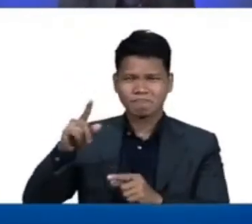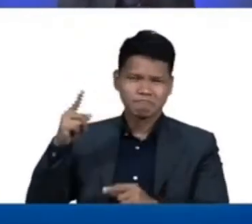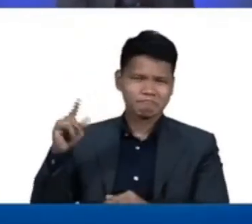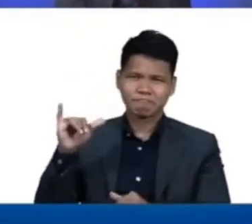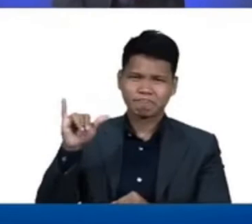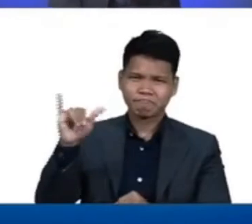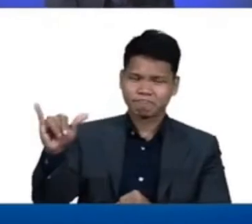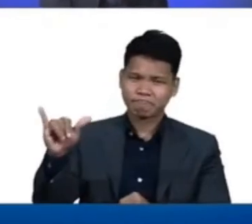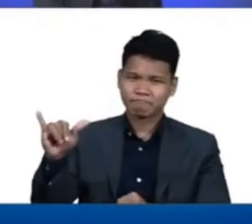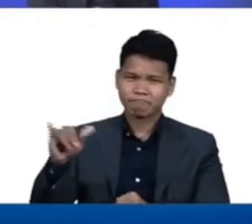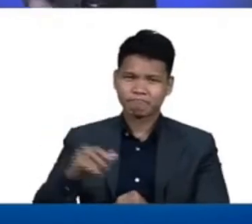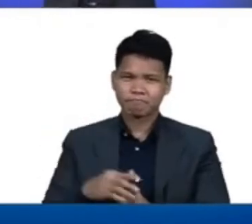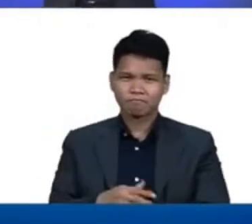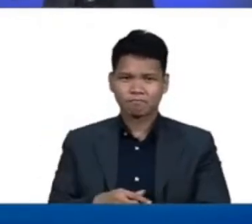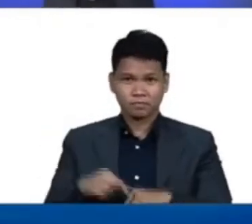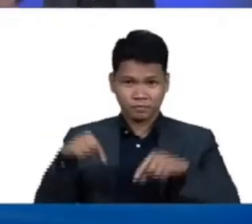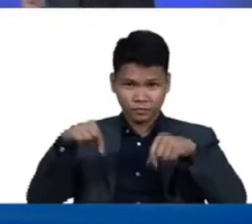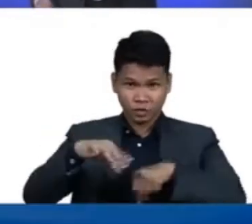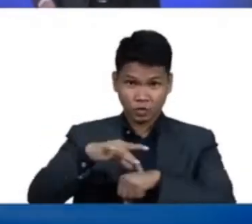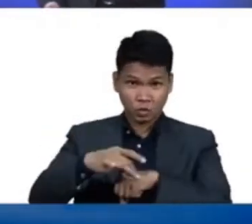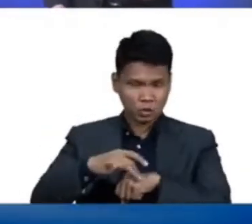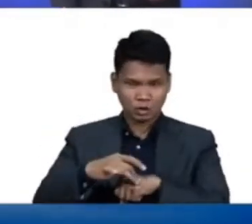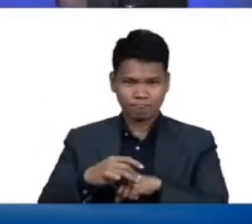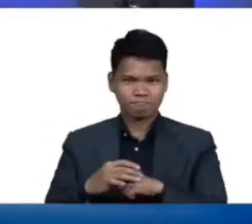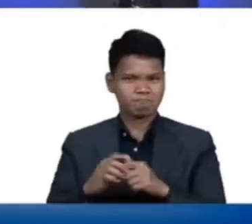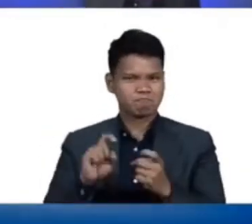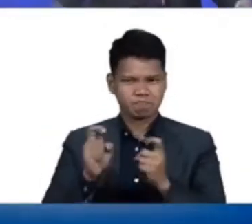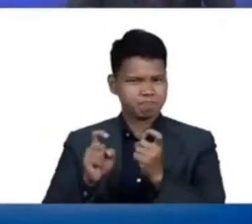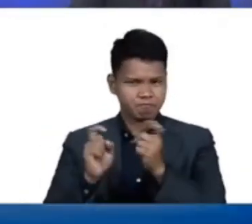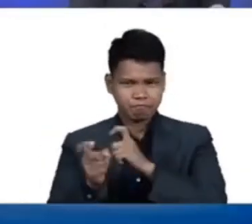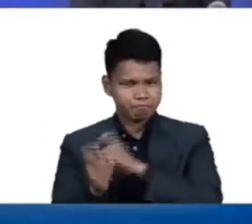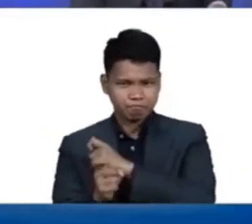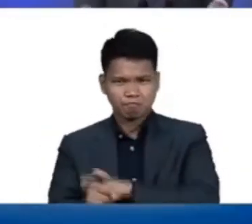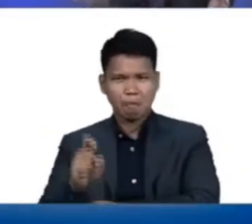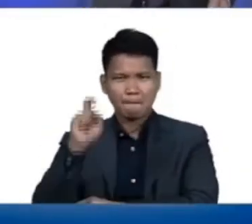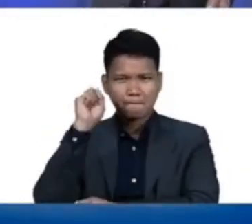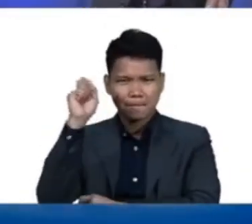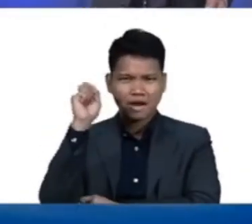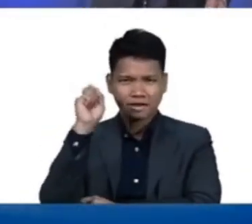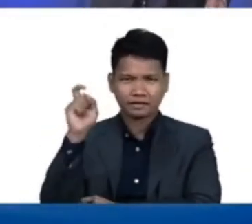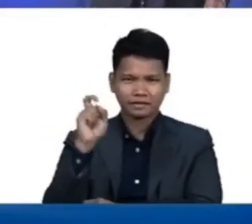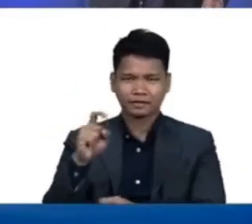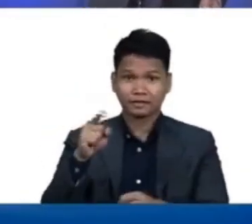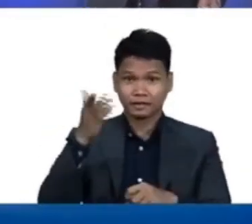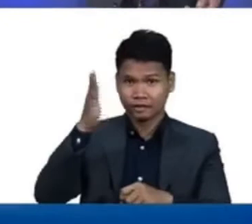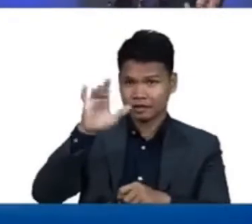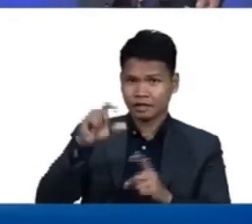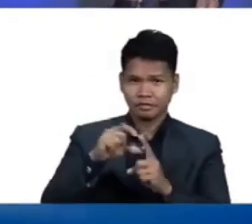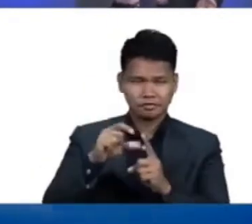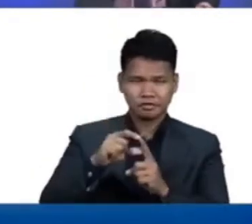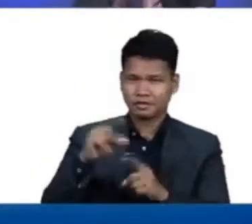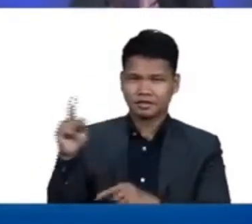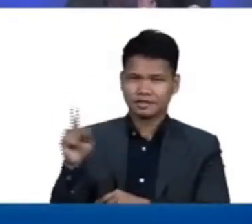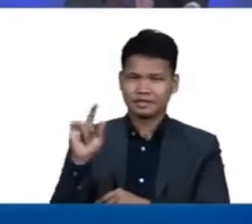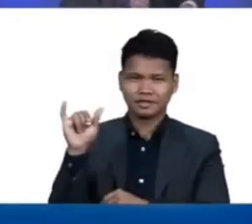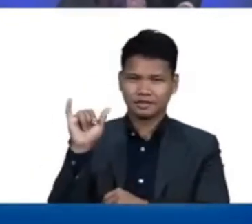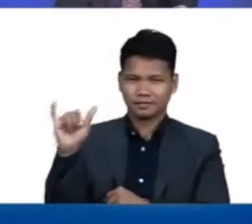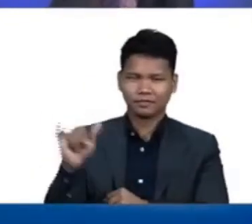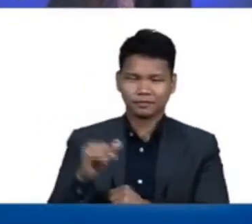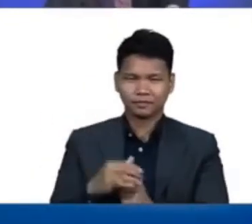in a world of rapid changes uncertainty God's word is eternal